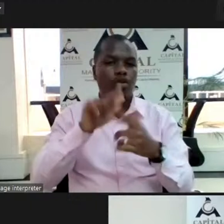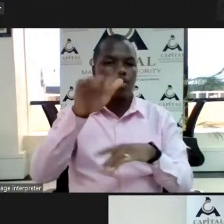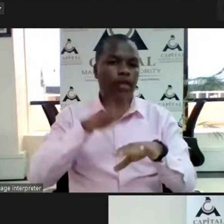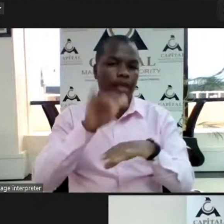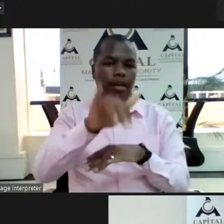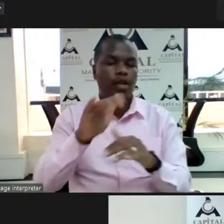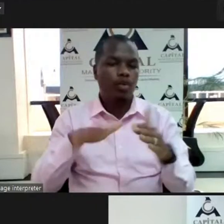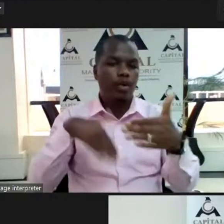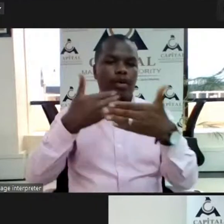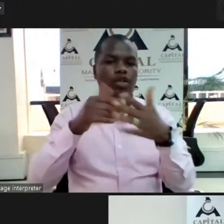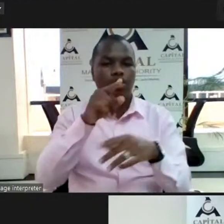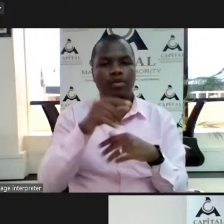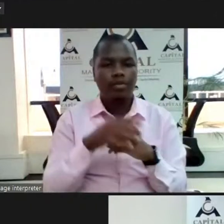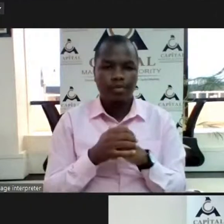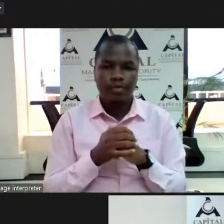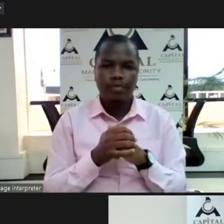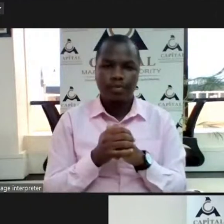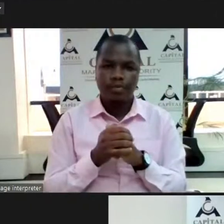reach out.